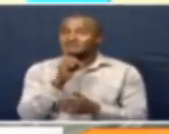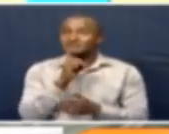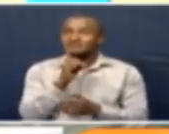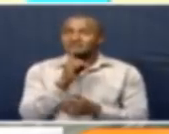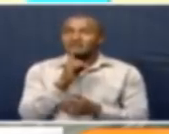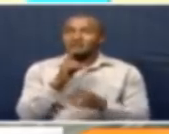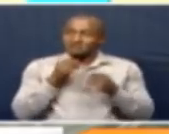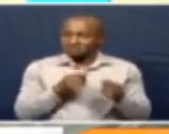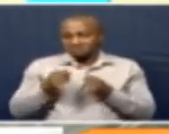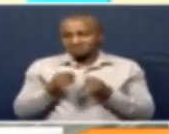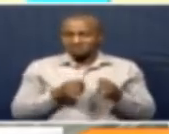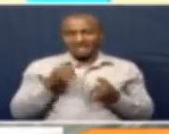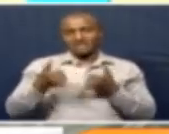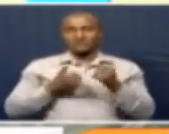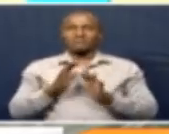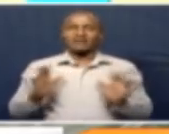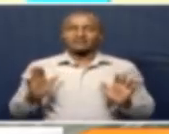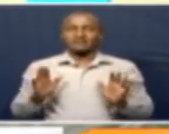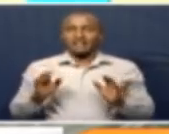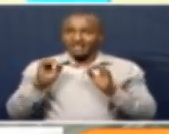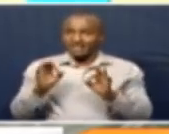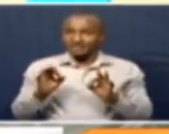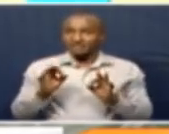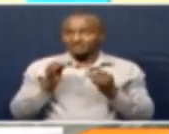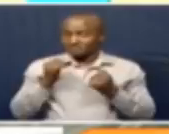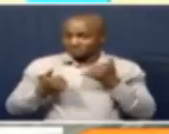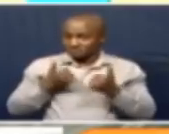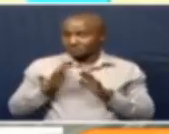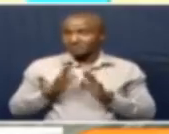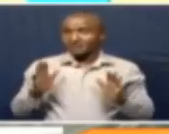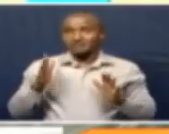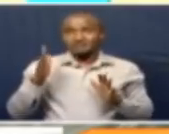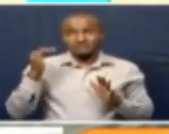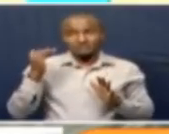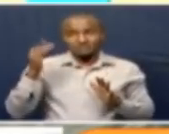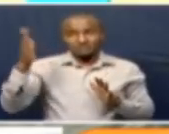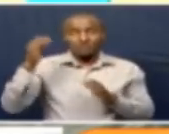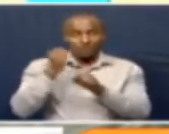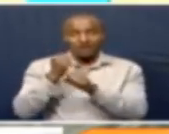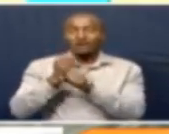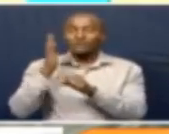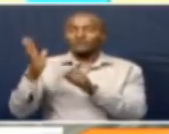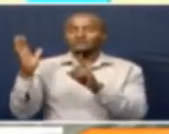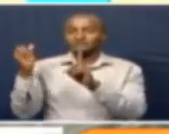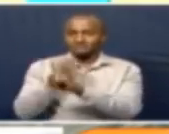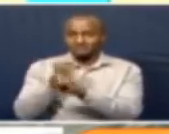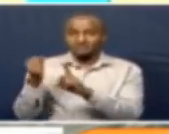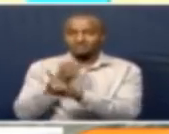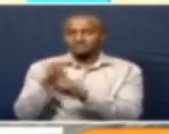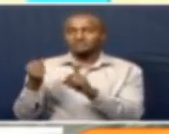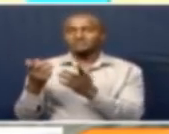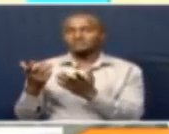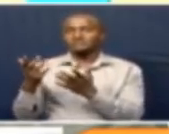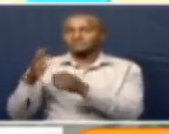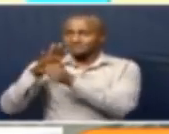for fun. If you model for fun and for future, for expectation of future work, you'll be harassed, you'll be humiliated,